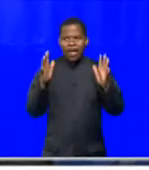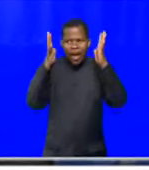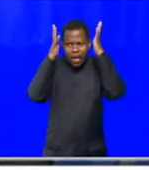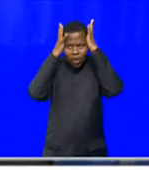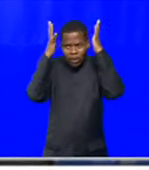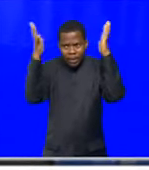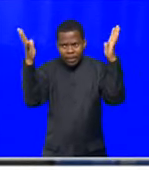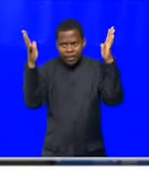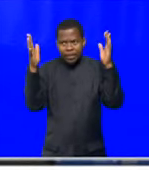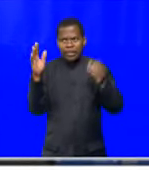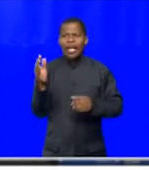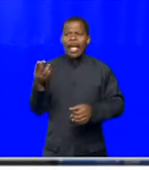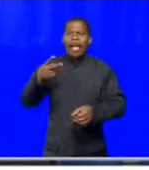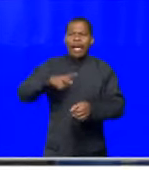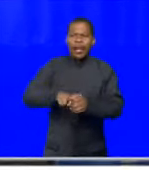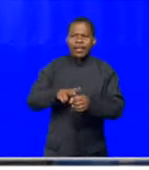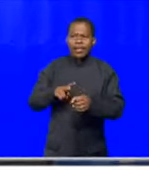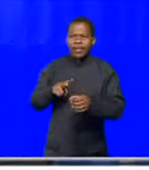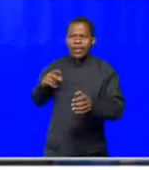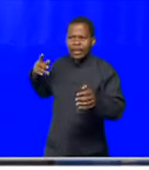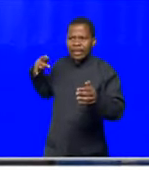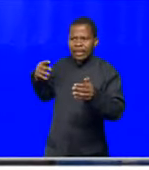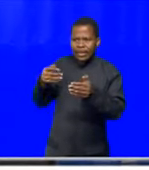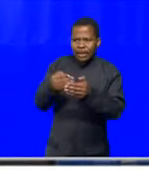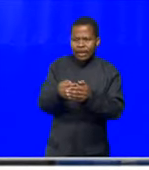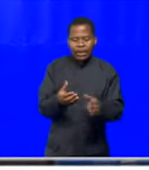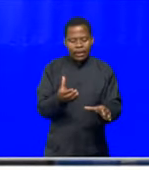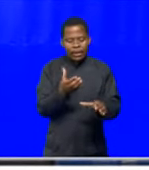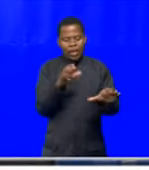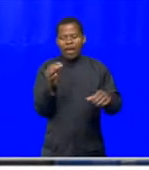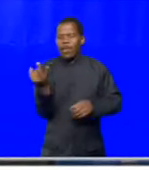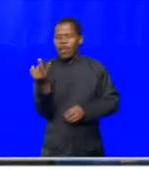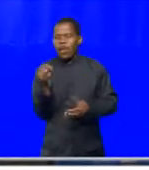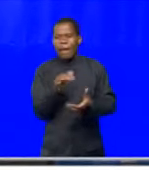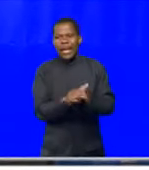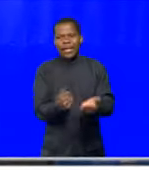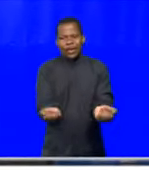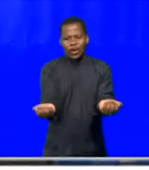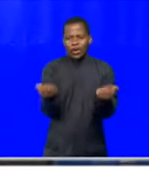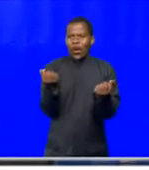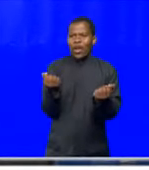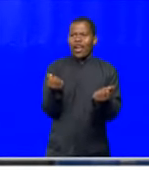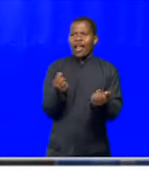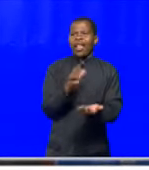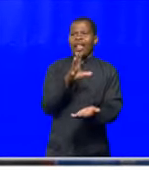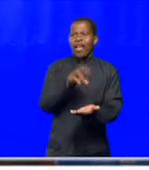which has in some extent, a very great extent, your second home here.